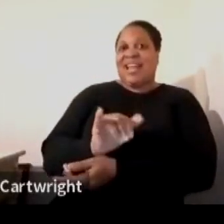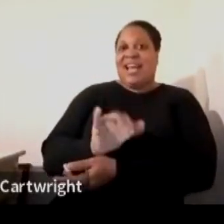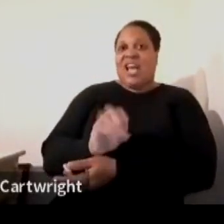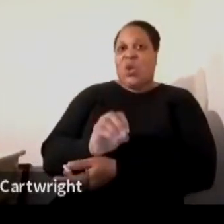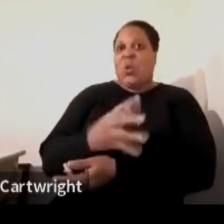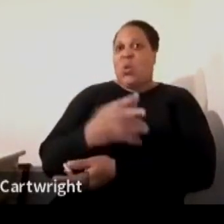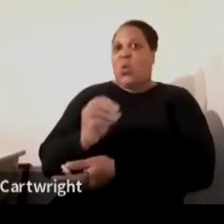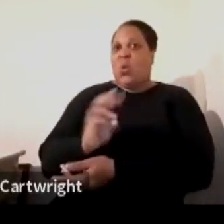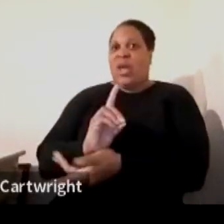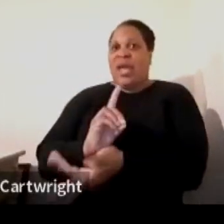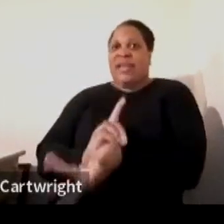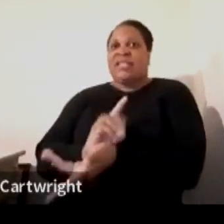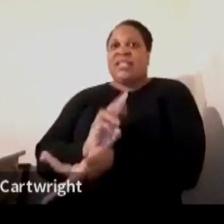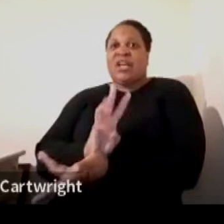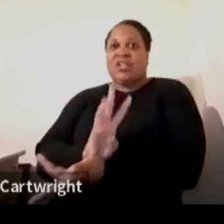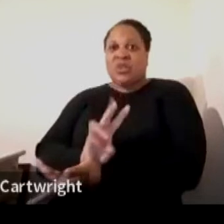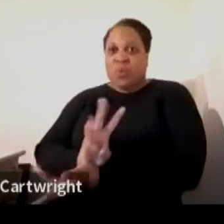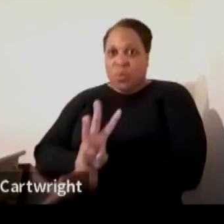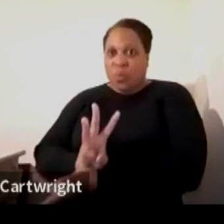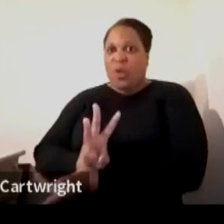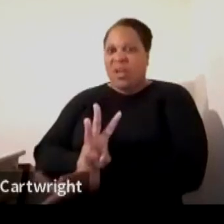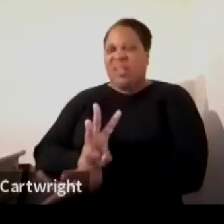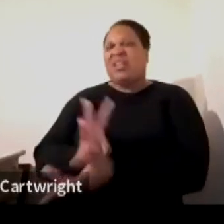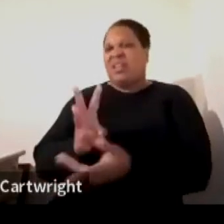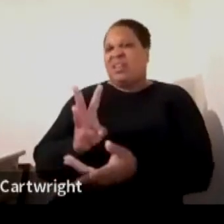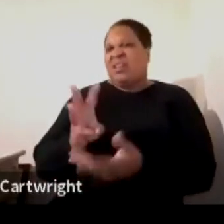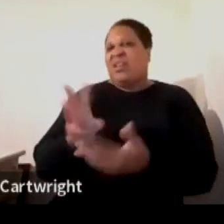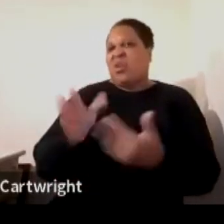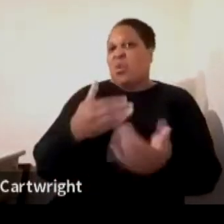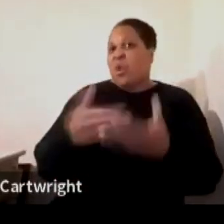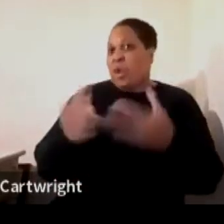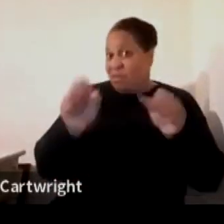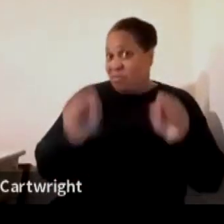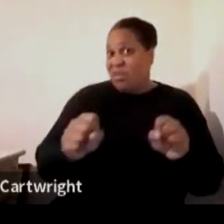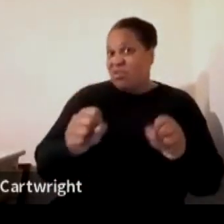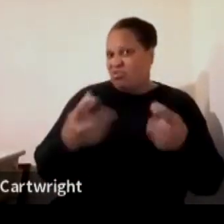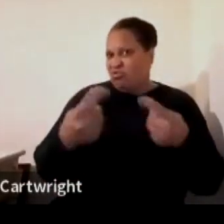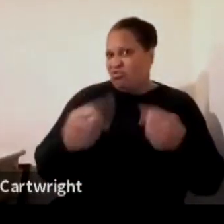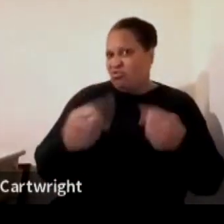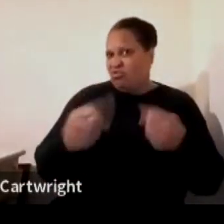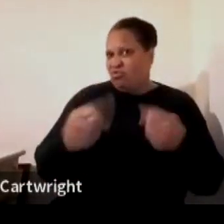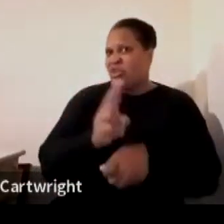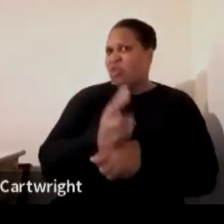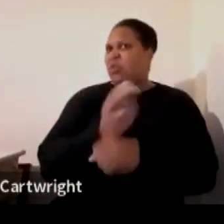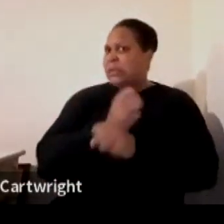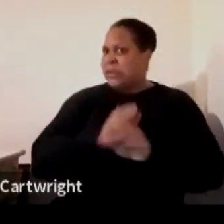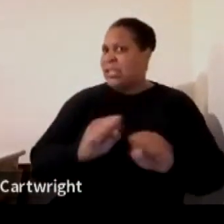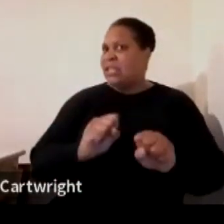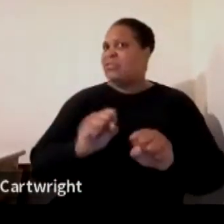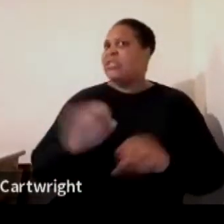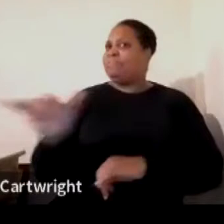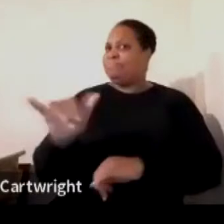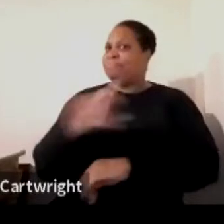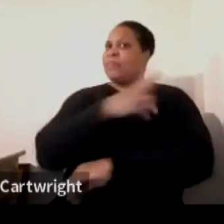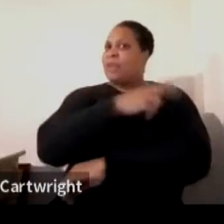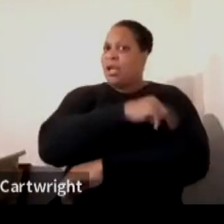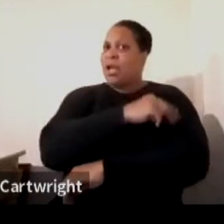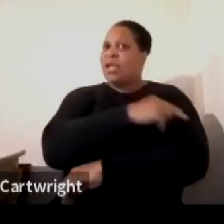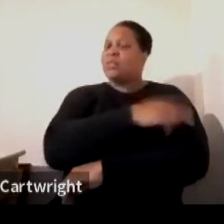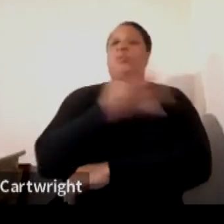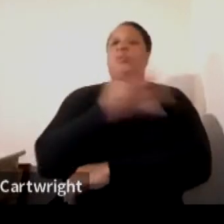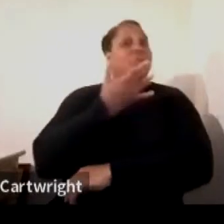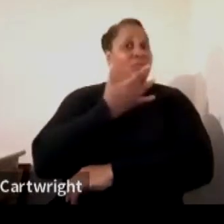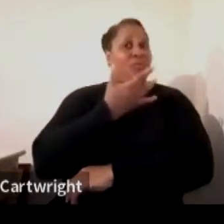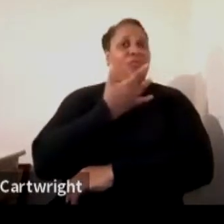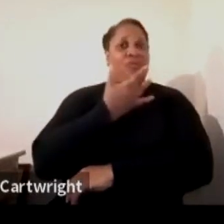wherever possible, we try to actually engineer safety into healthcare. And so at the hospital, it's actually preferred that